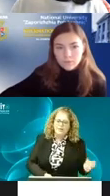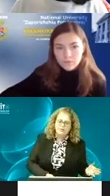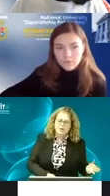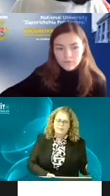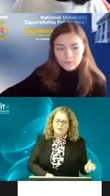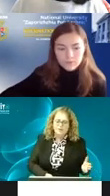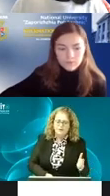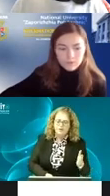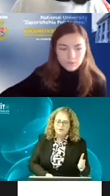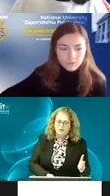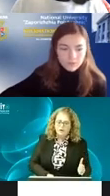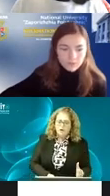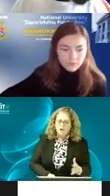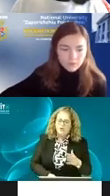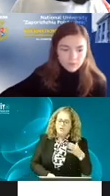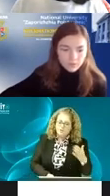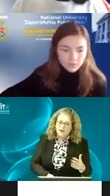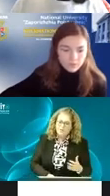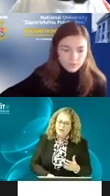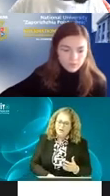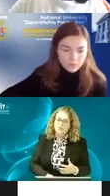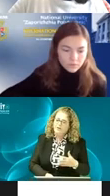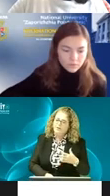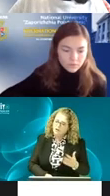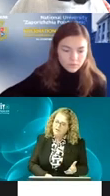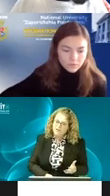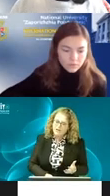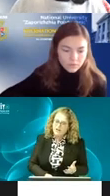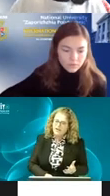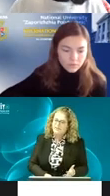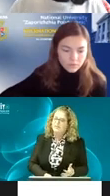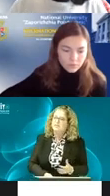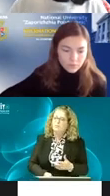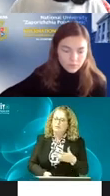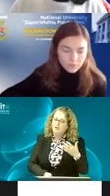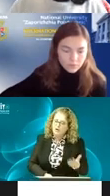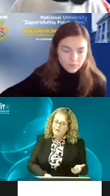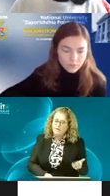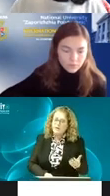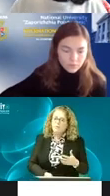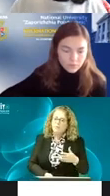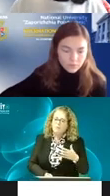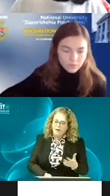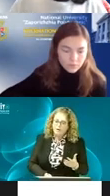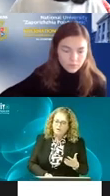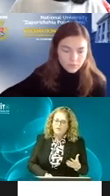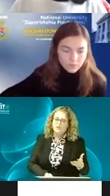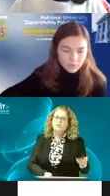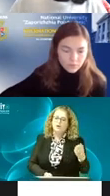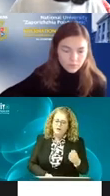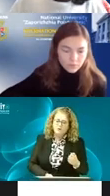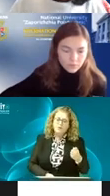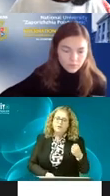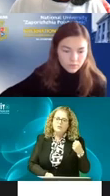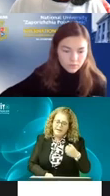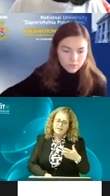with industrial management, and so forth. So it's really unique, and we have a lot of international activities, and we have agreements with many universities who